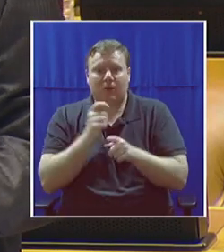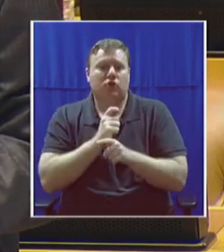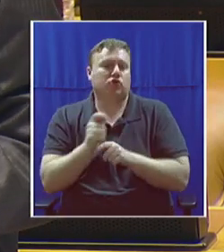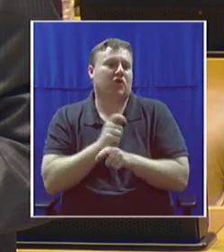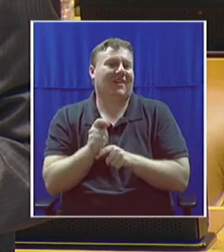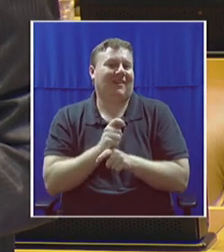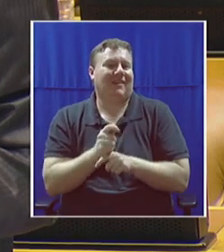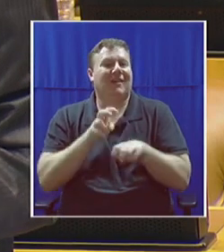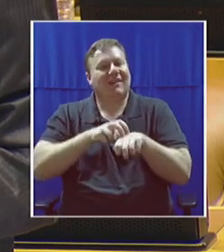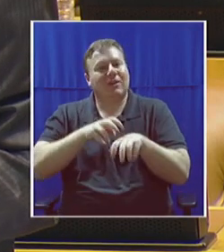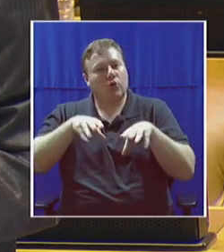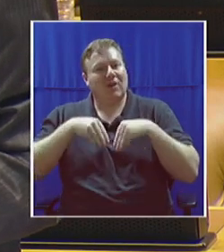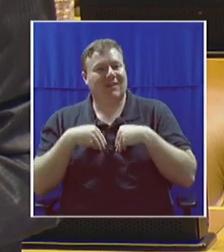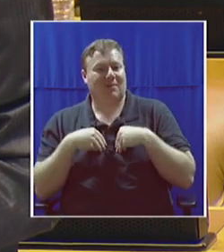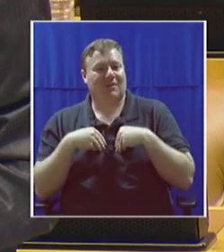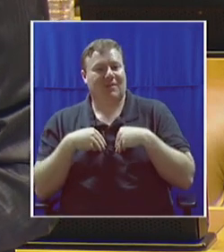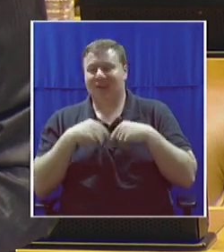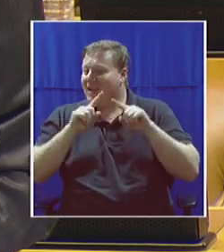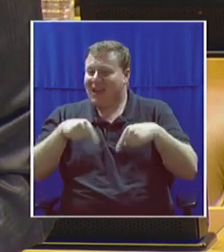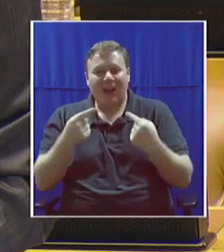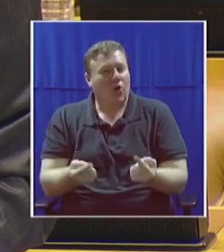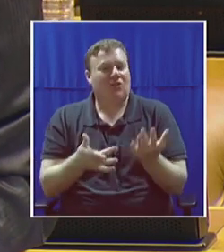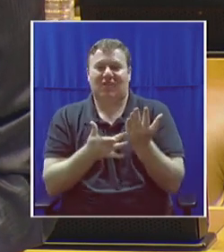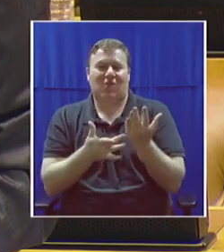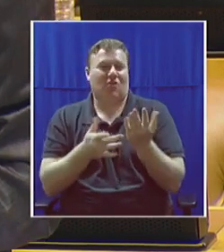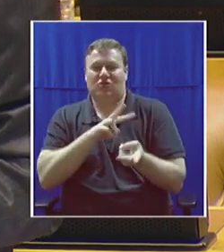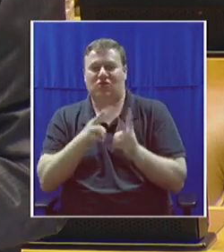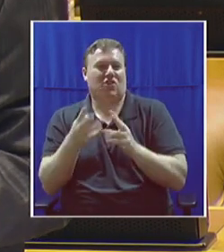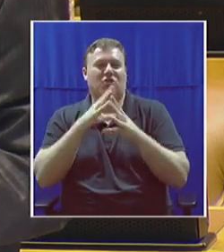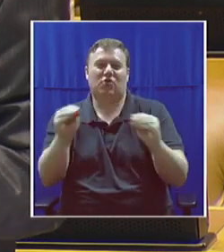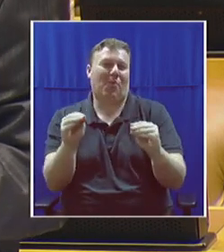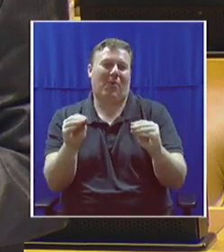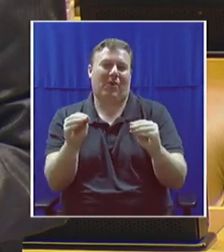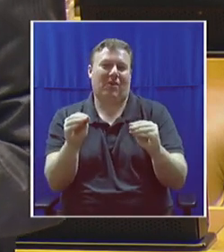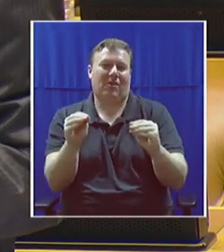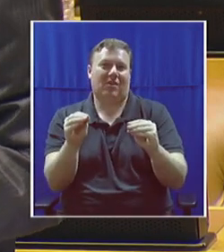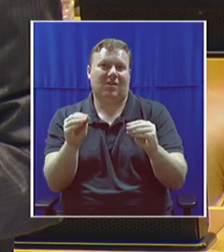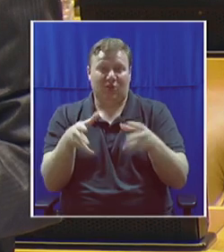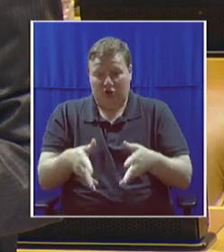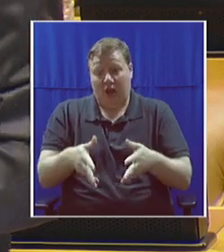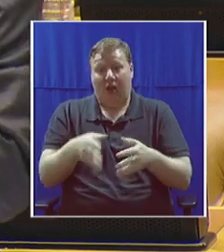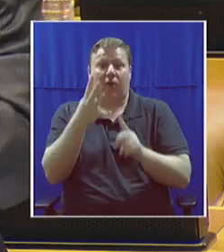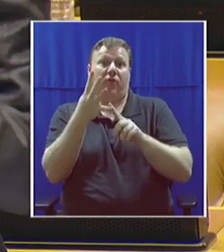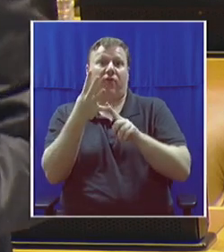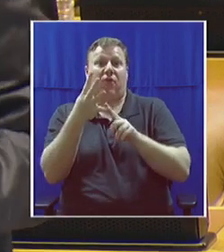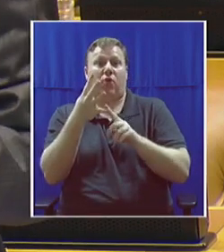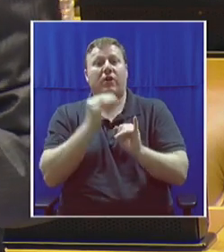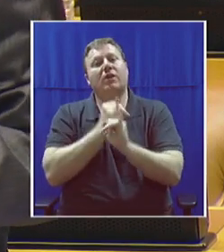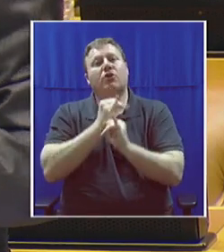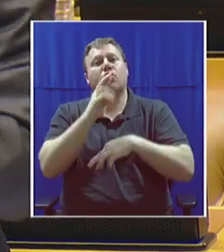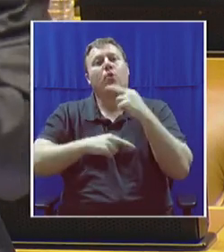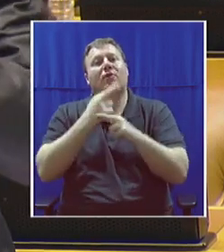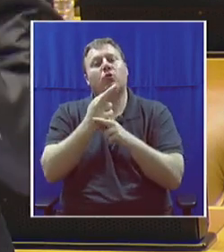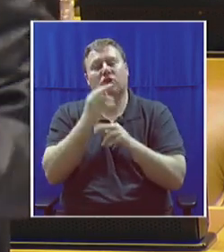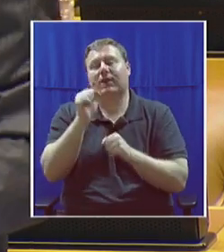accept we can't stop the technological changes so today you talking for industrial revolution which is